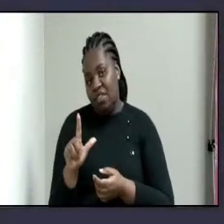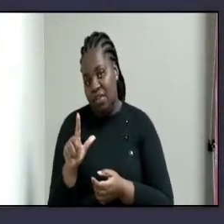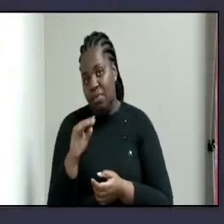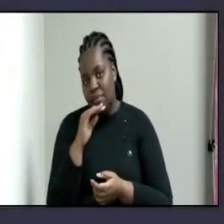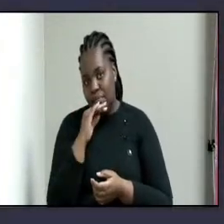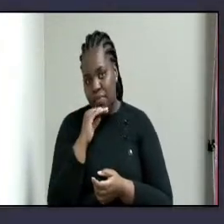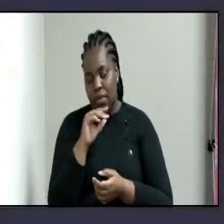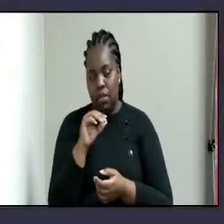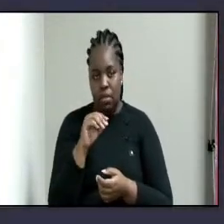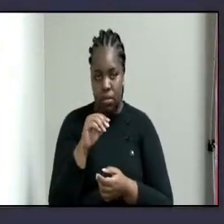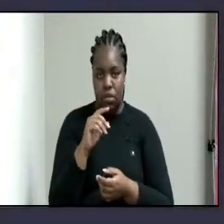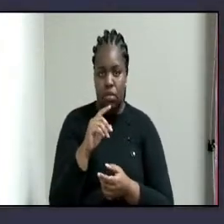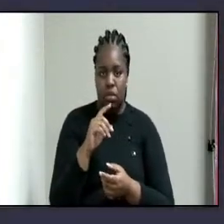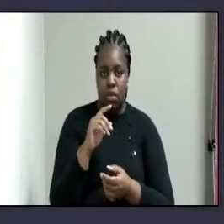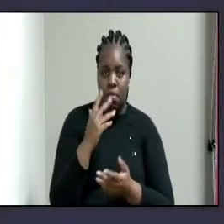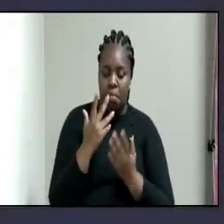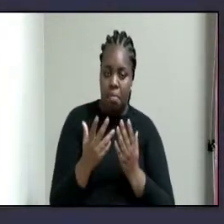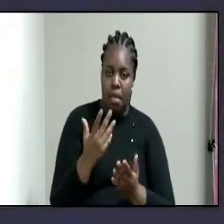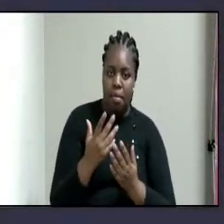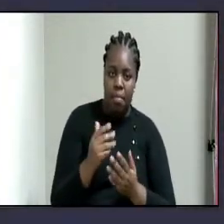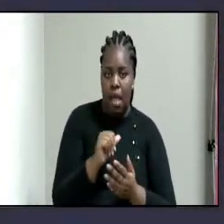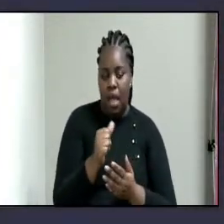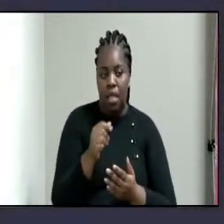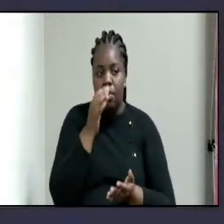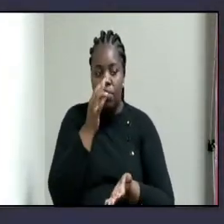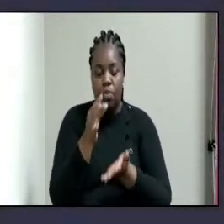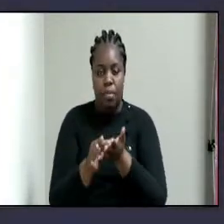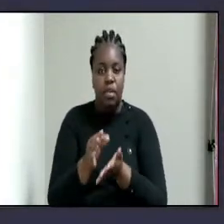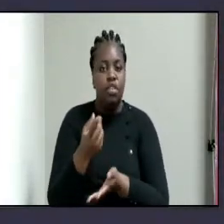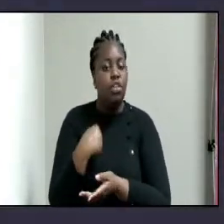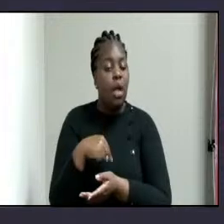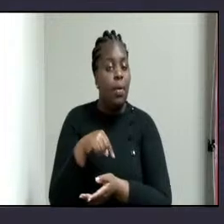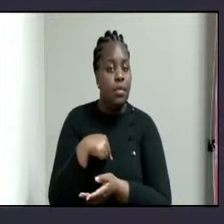fulfilled in that regard. And perhaps maybe one of our recommendations is that